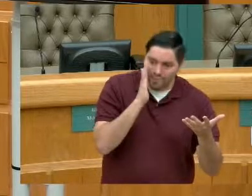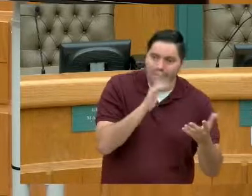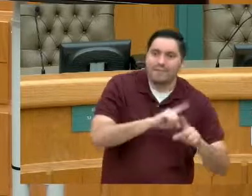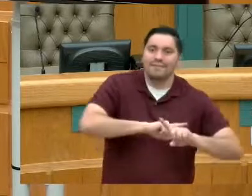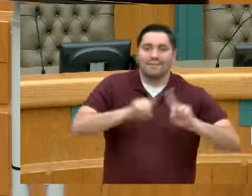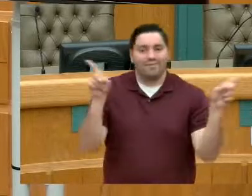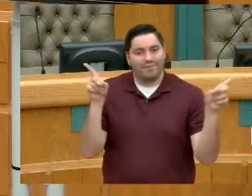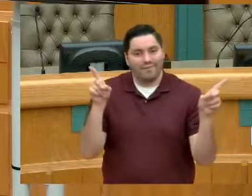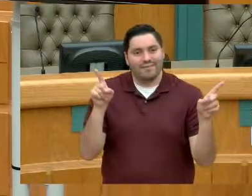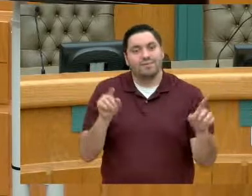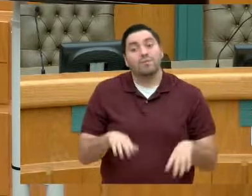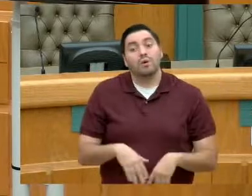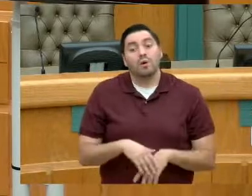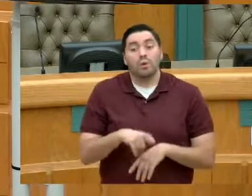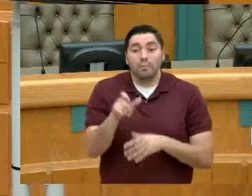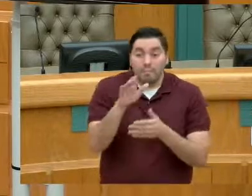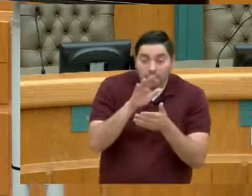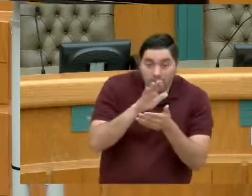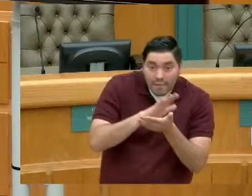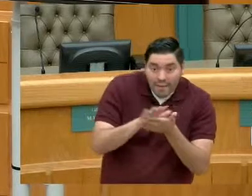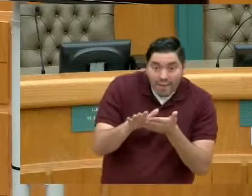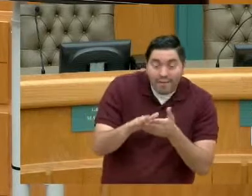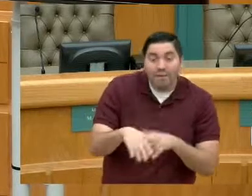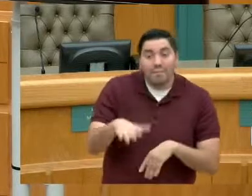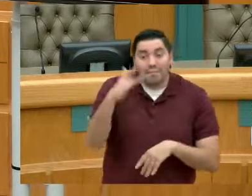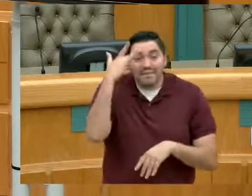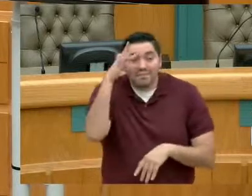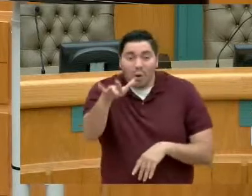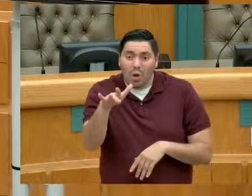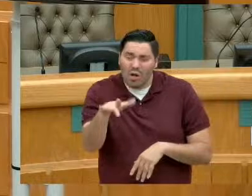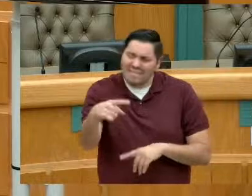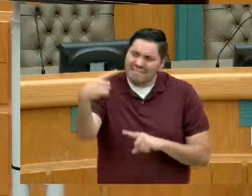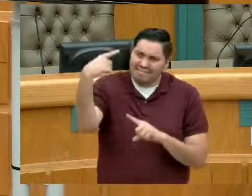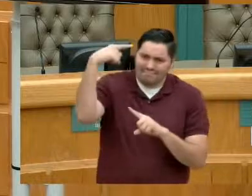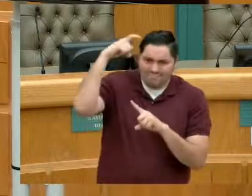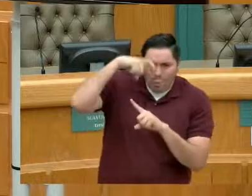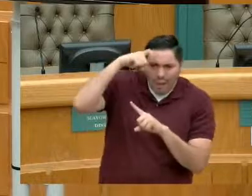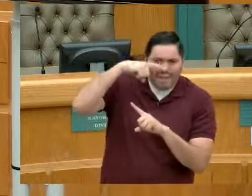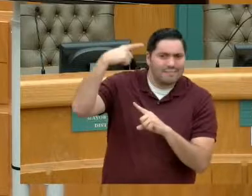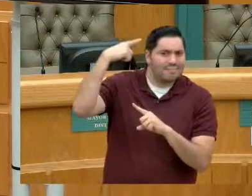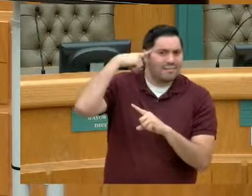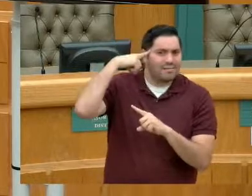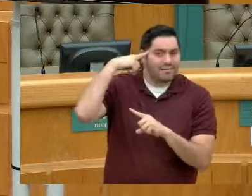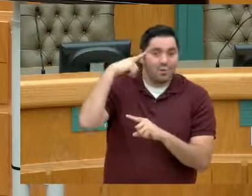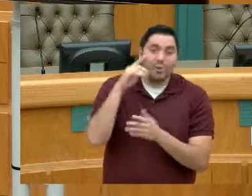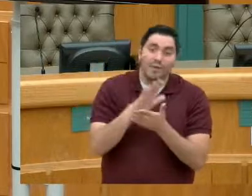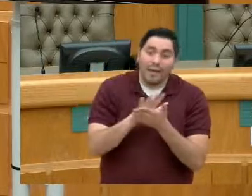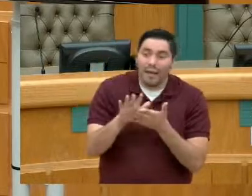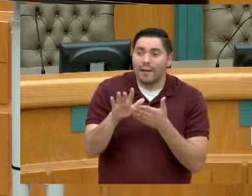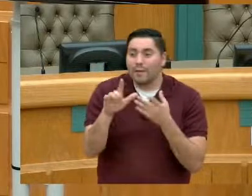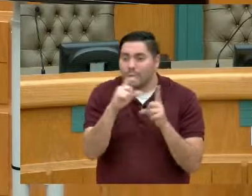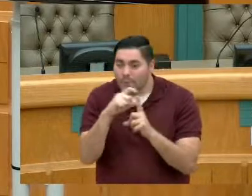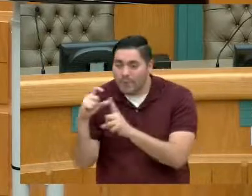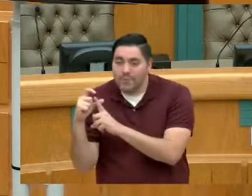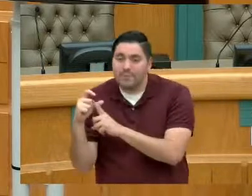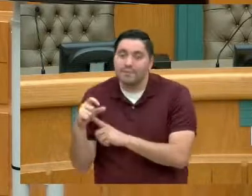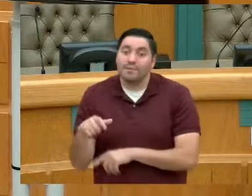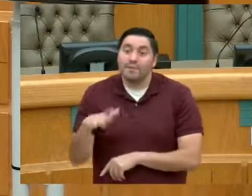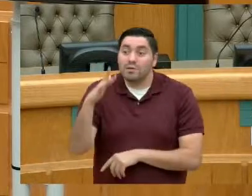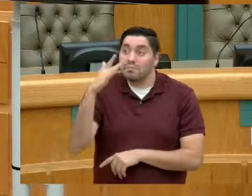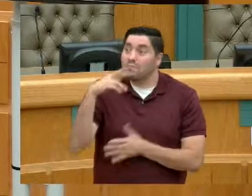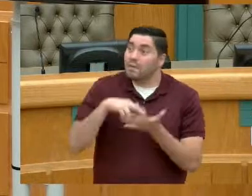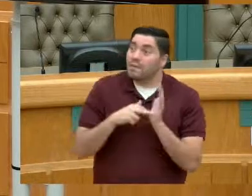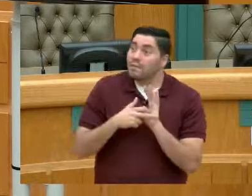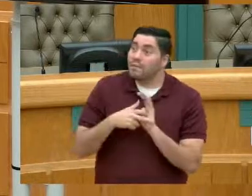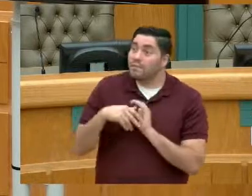Be kind, be smart, and be mindful in the choices that you make. Kind words and smart choices will not only